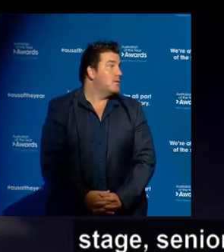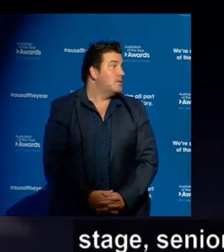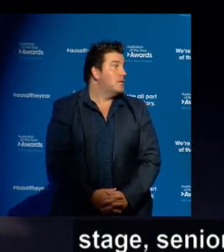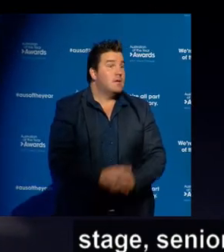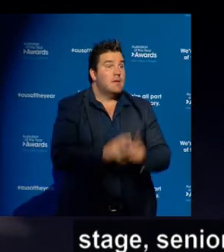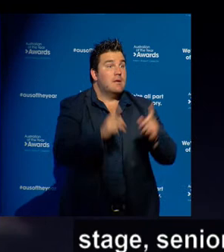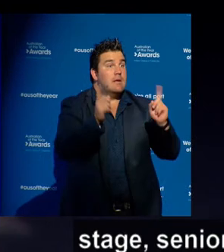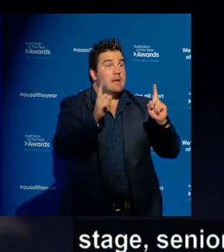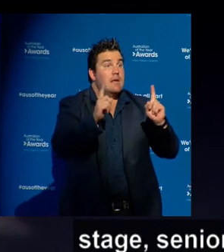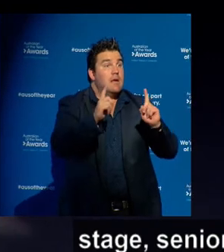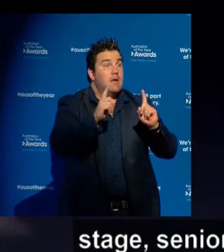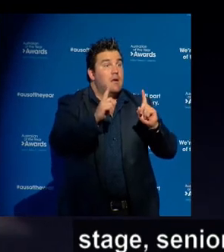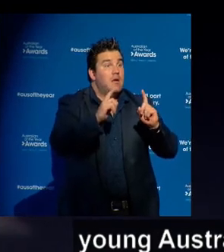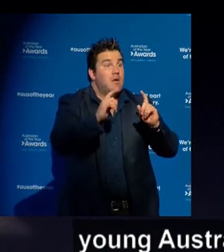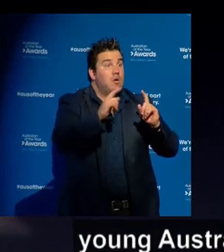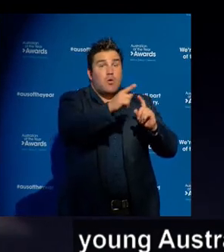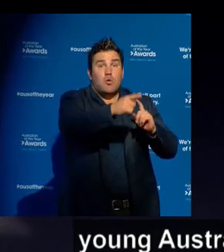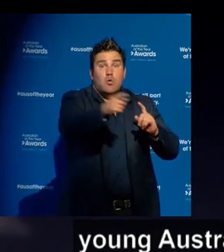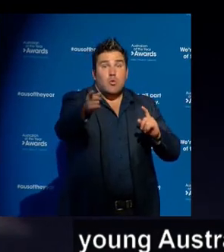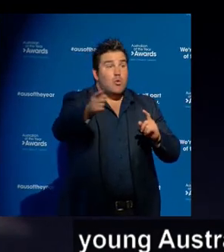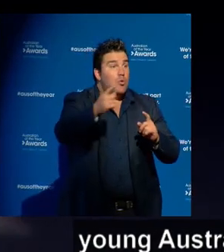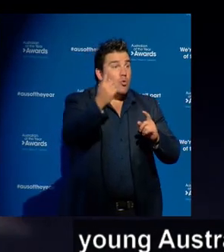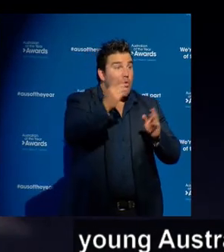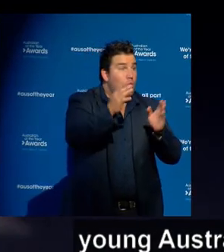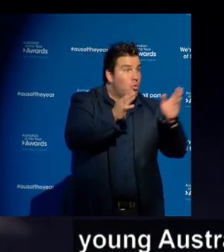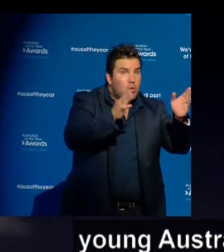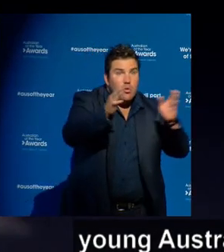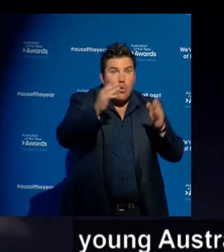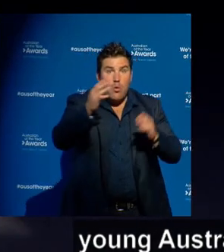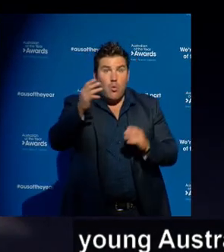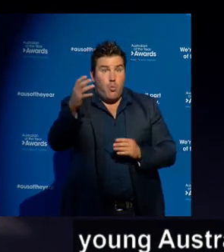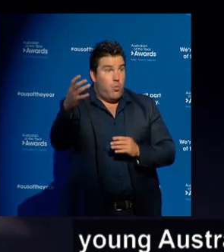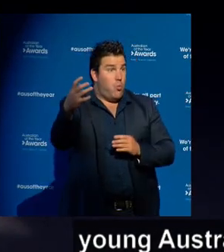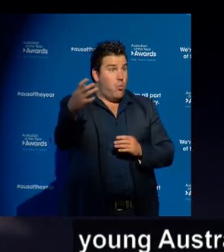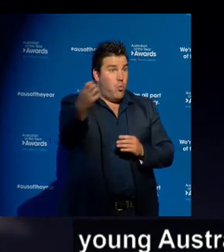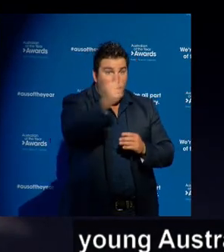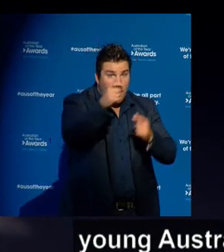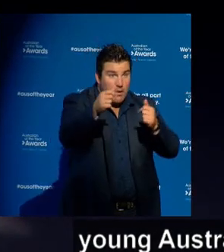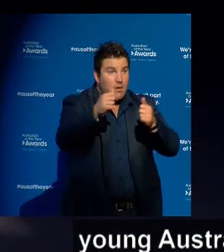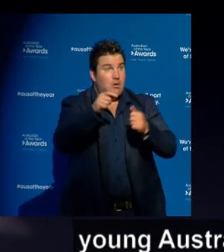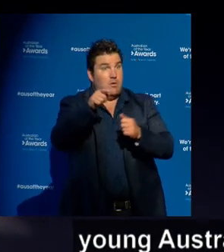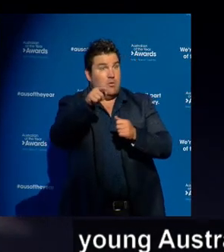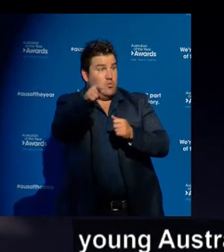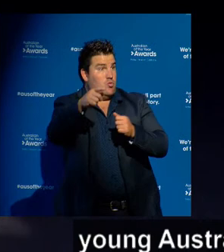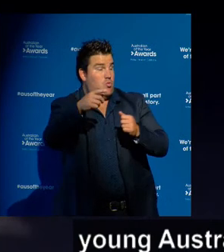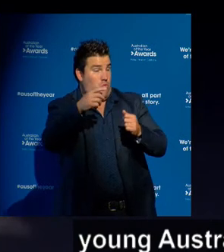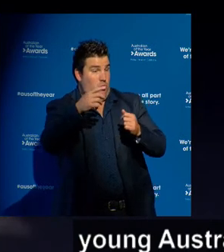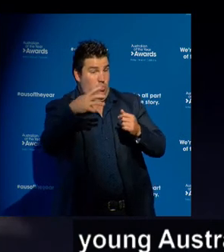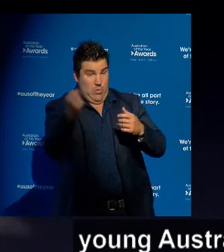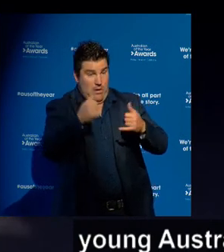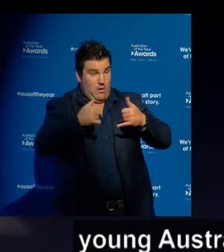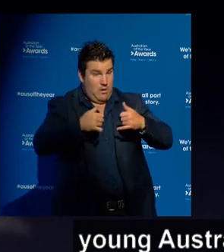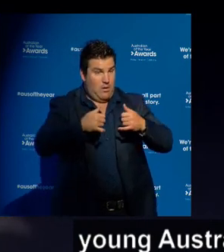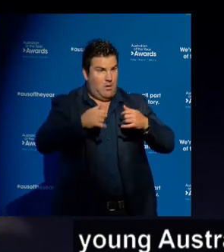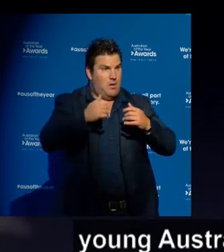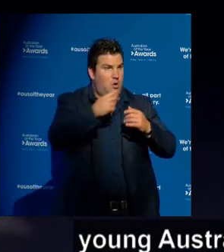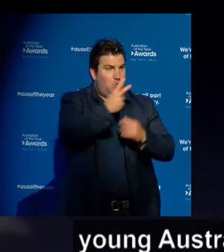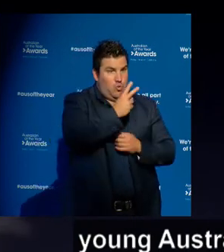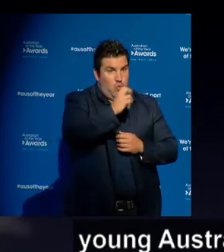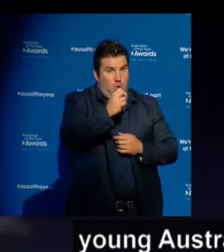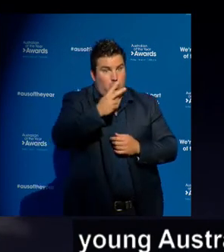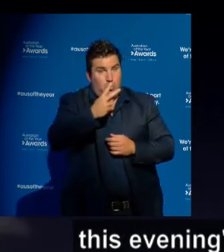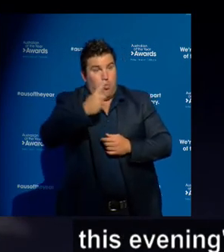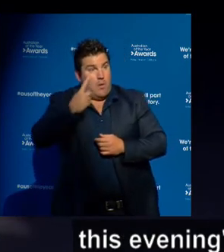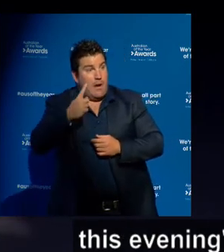Now, this evening's award recipients are now both our territory recipients for 2021 and